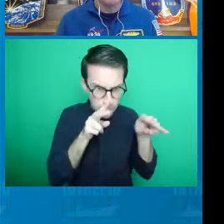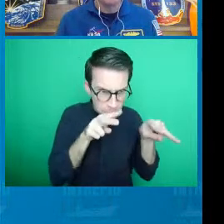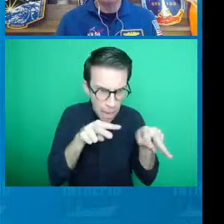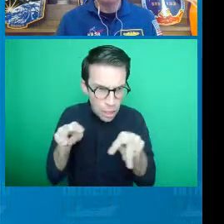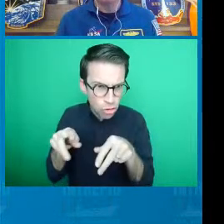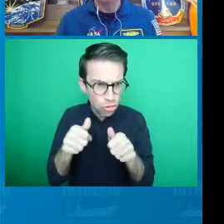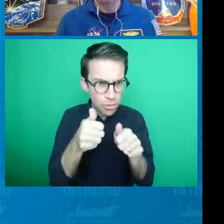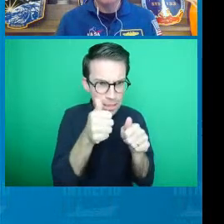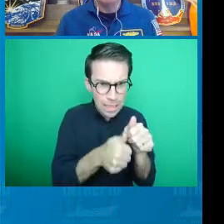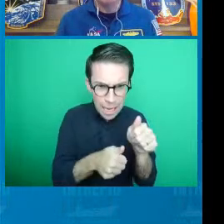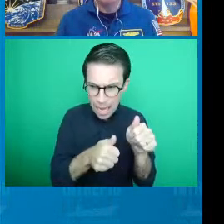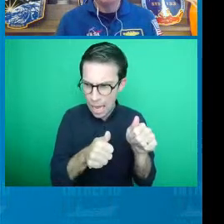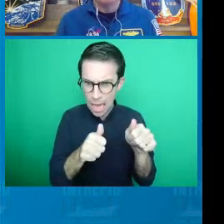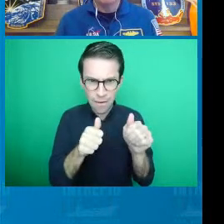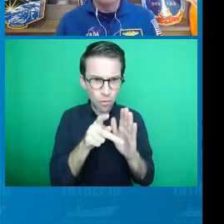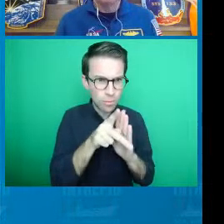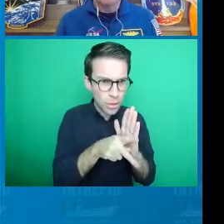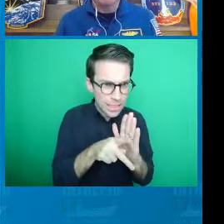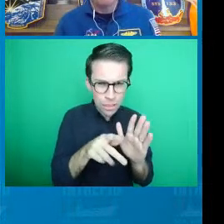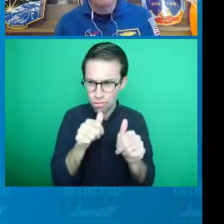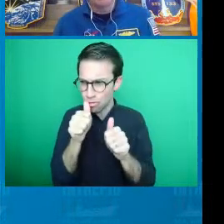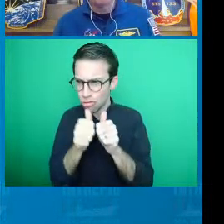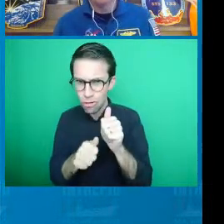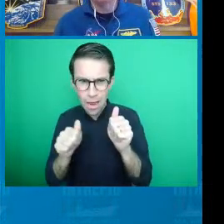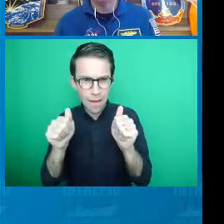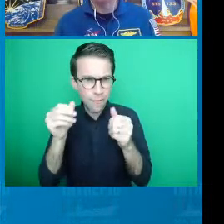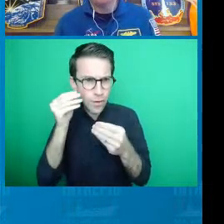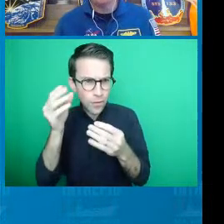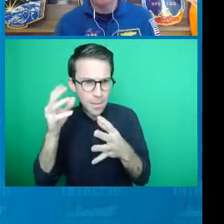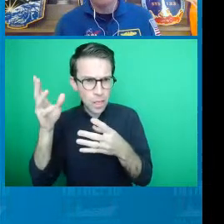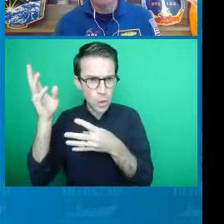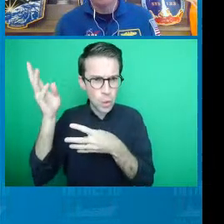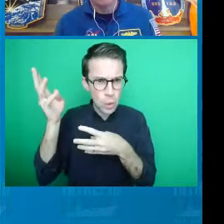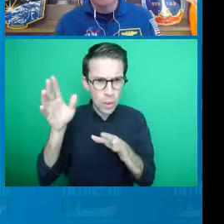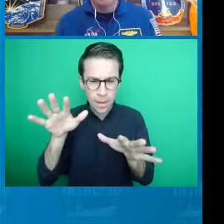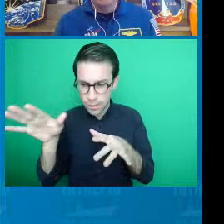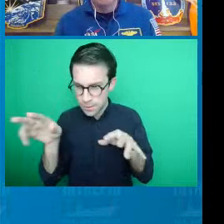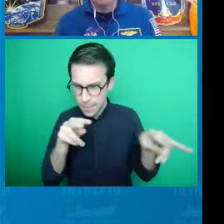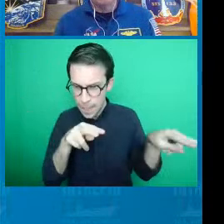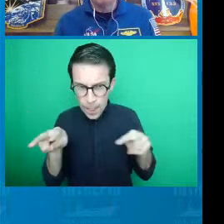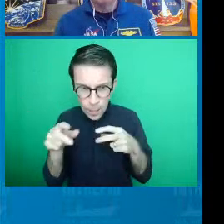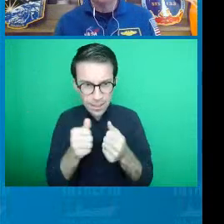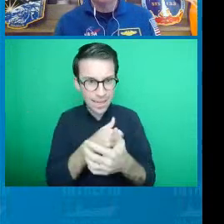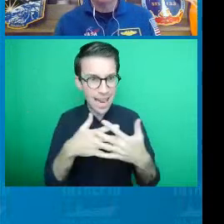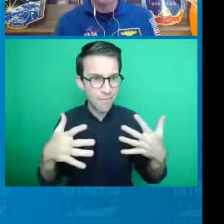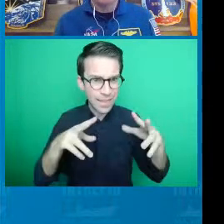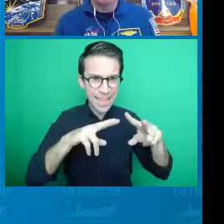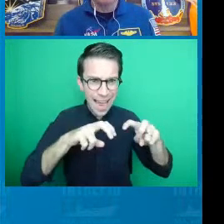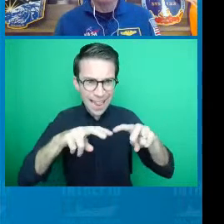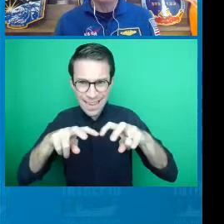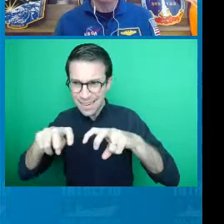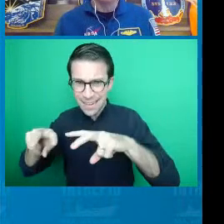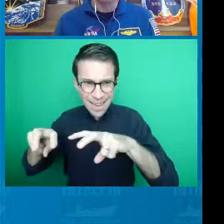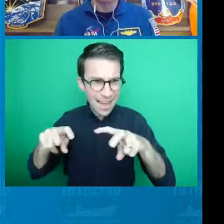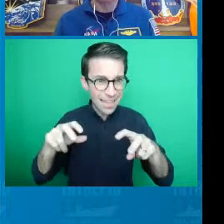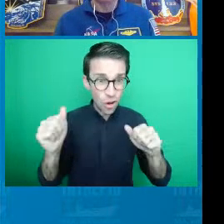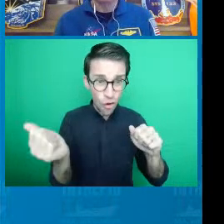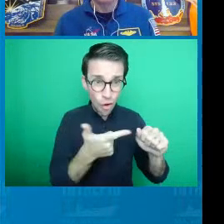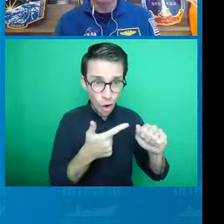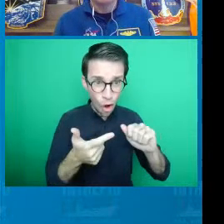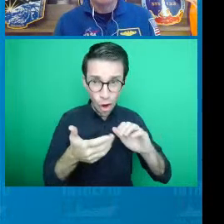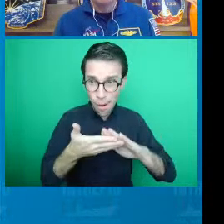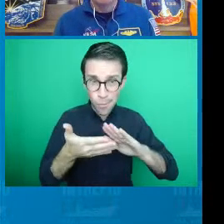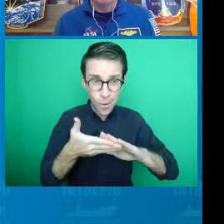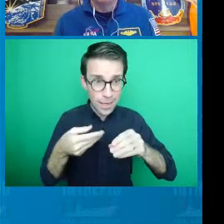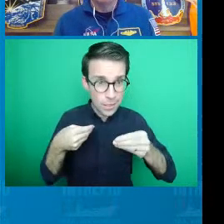procedure, every piece of data that comes down from space shuttle or space station. to make sure it's operating correctly, to make